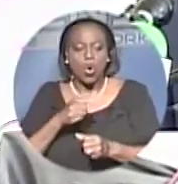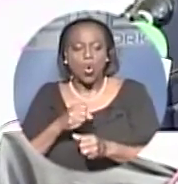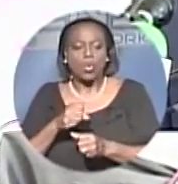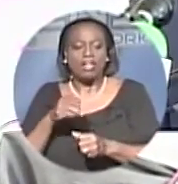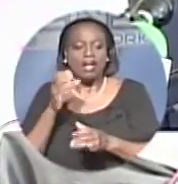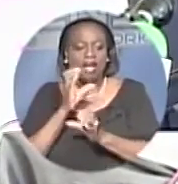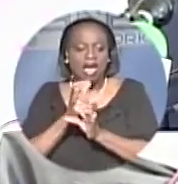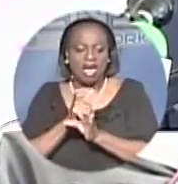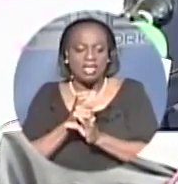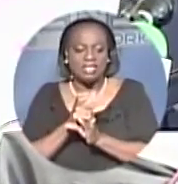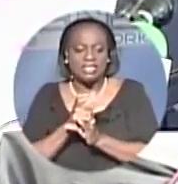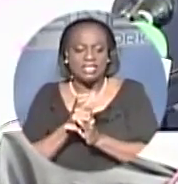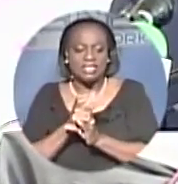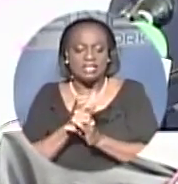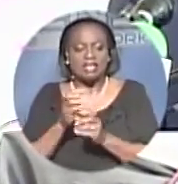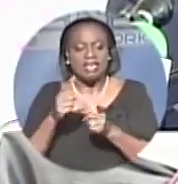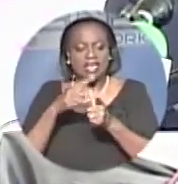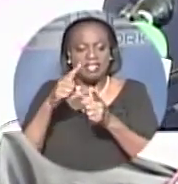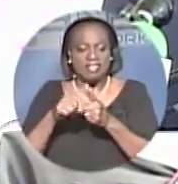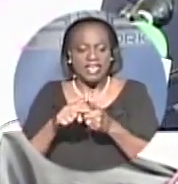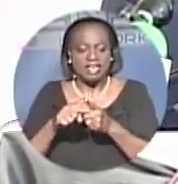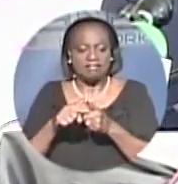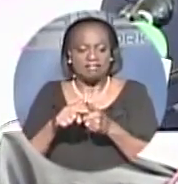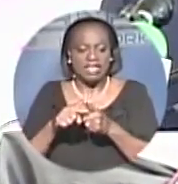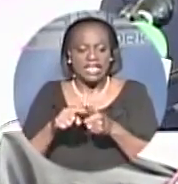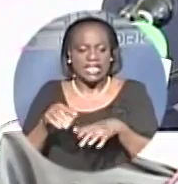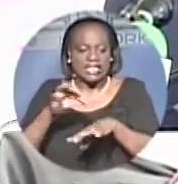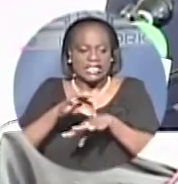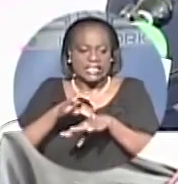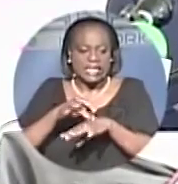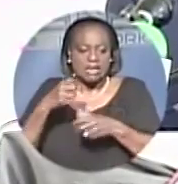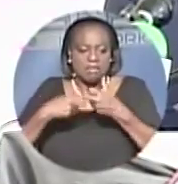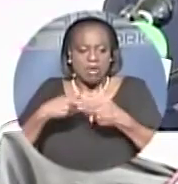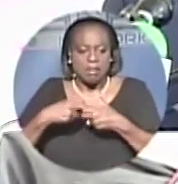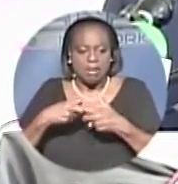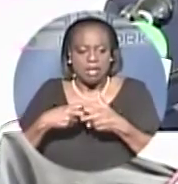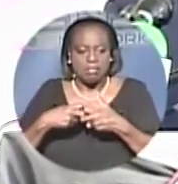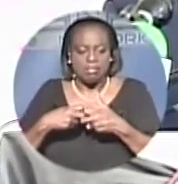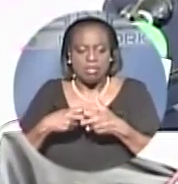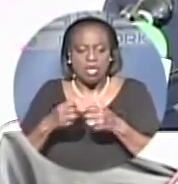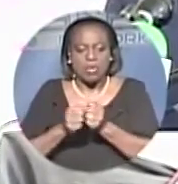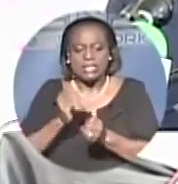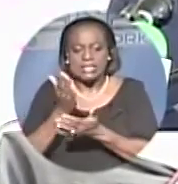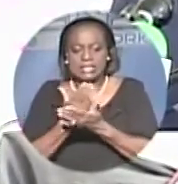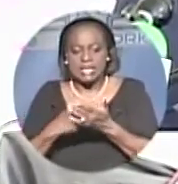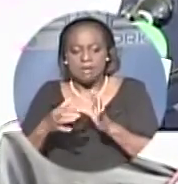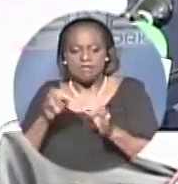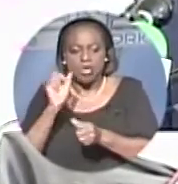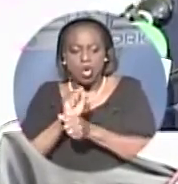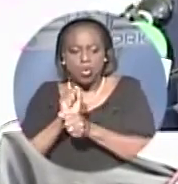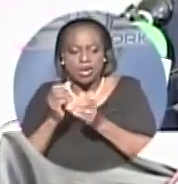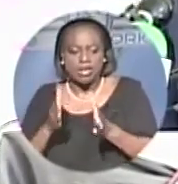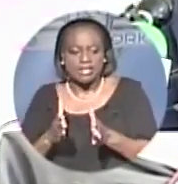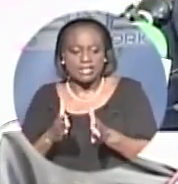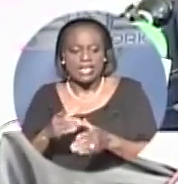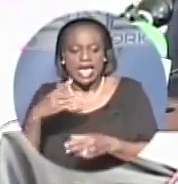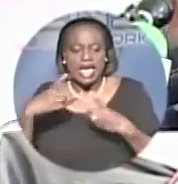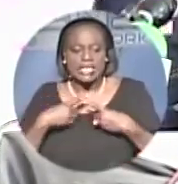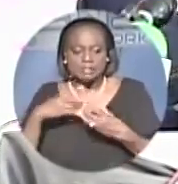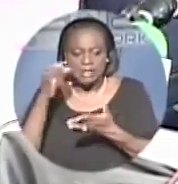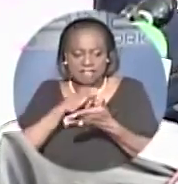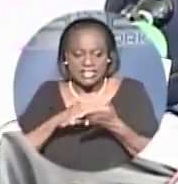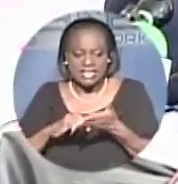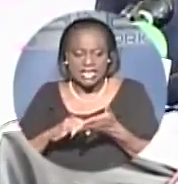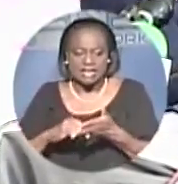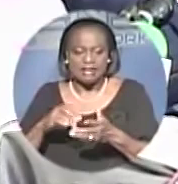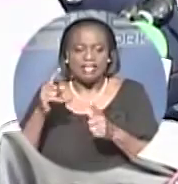furniture. Then a skin malady affected some of the construction workers, had to be investigated and addressed. And then the